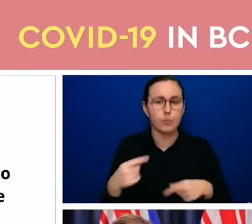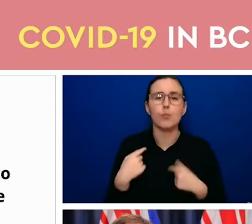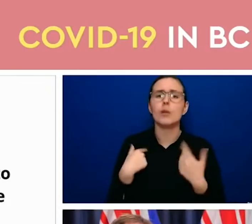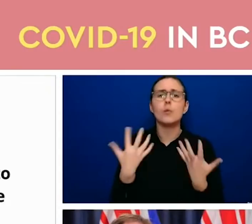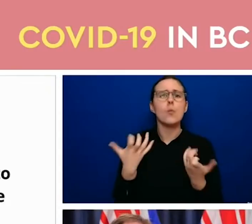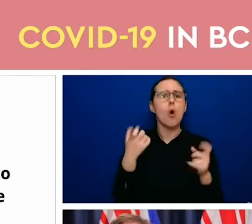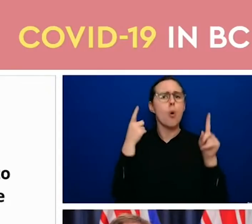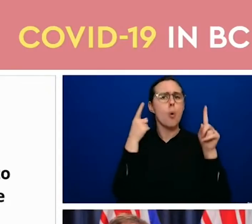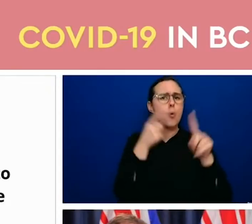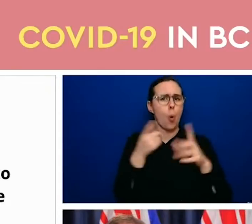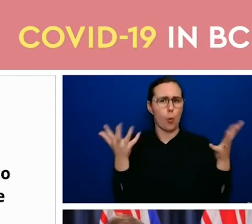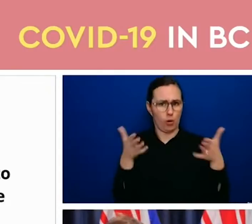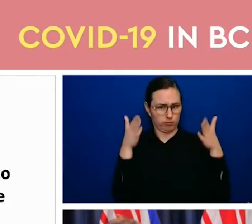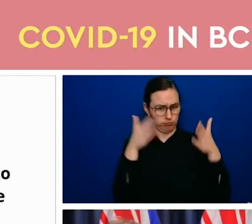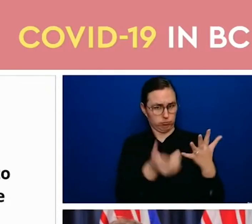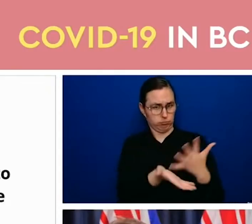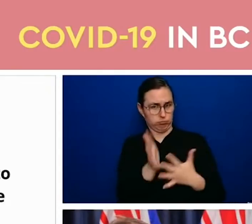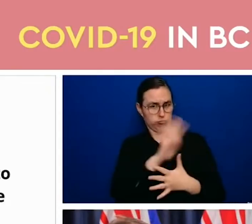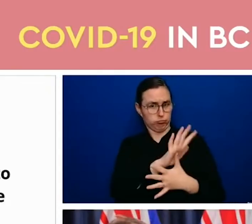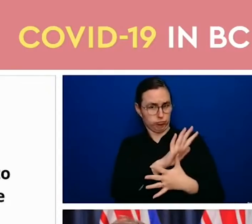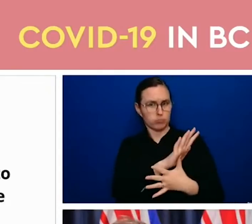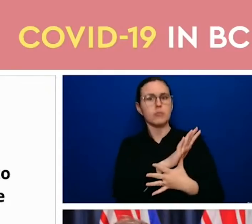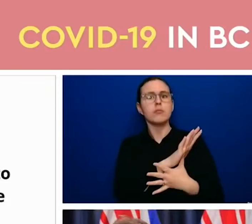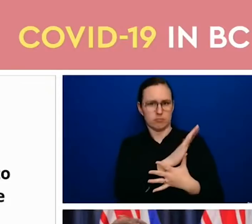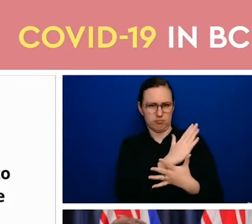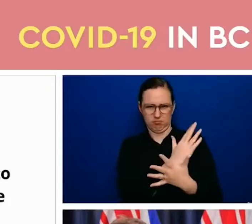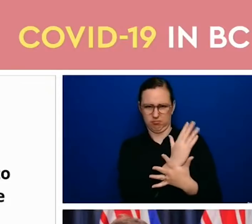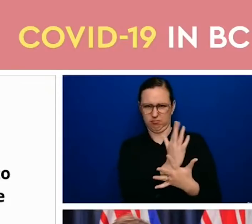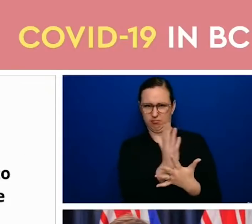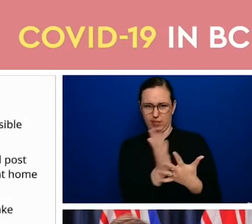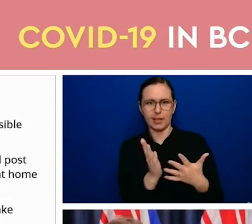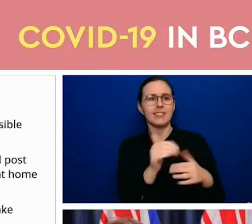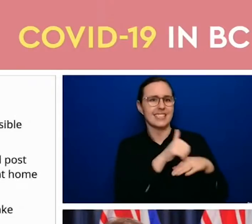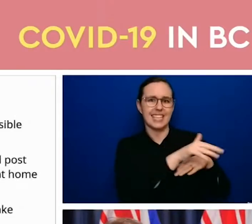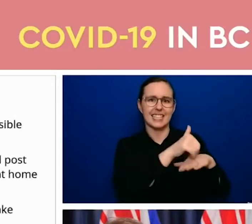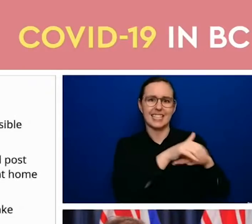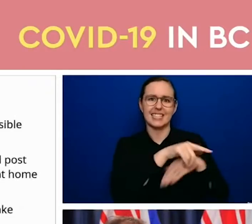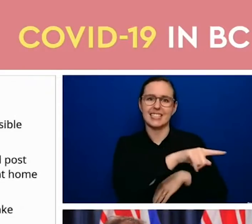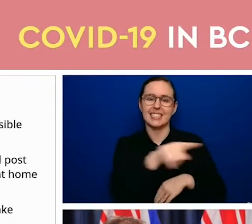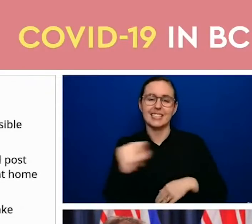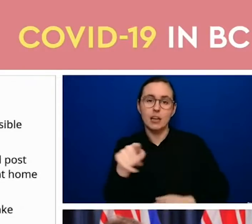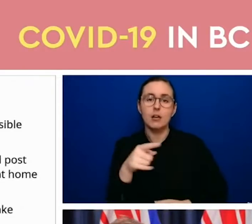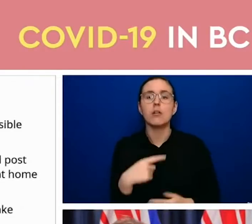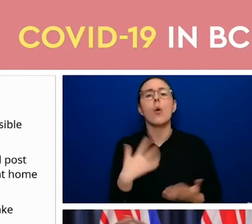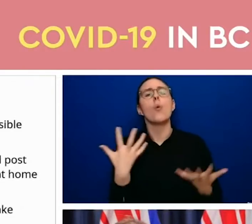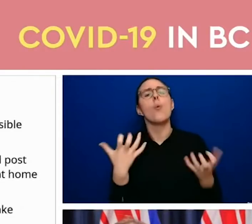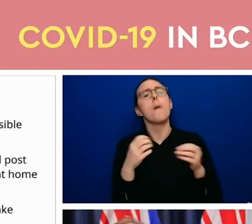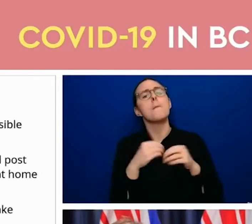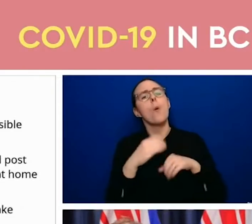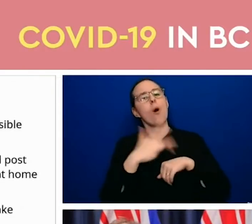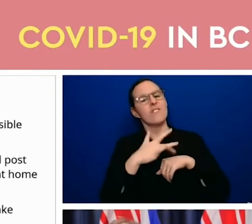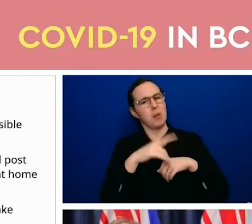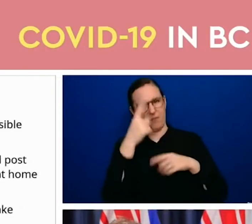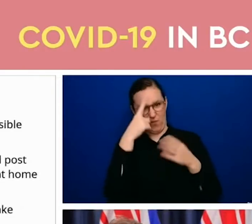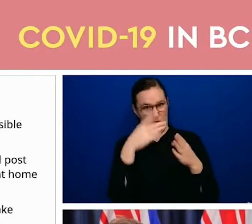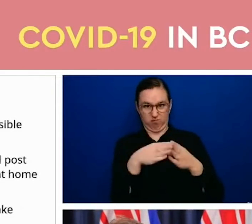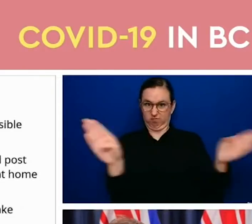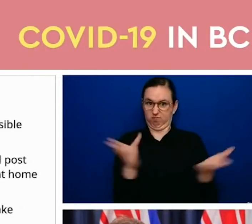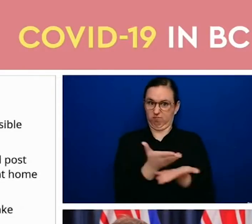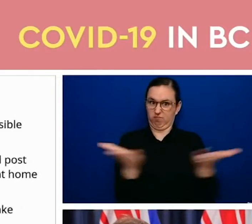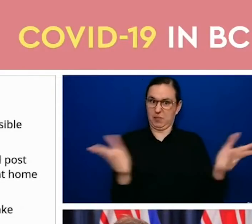they're symptomatic. And Dr. Henry talked about that in her presentation. The next slide. So here are the